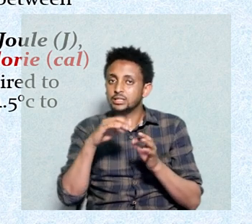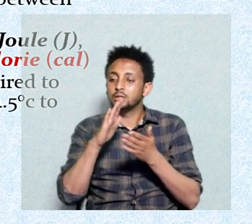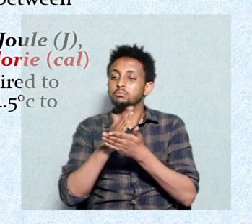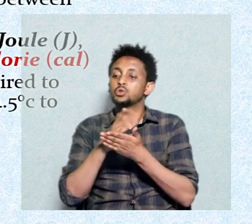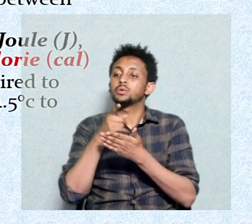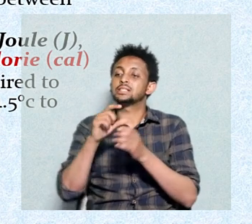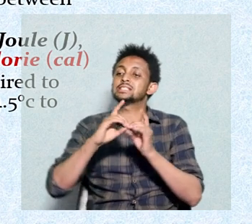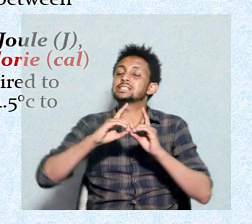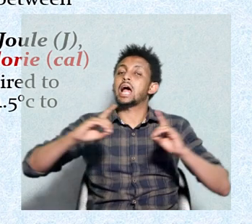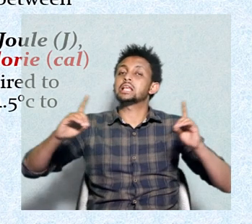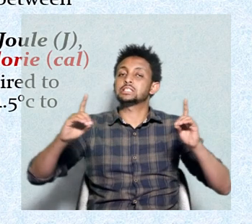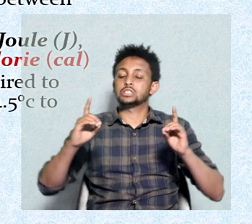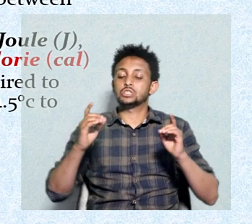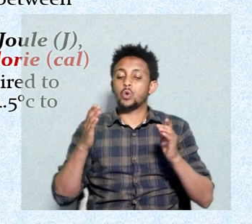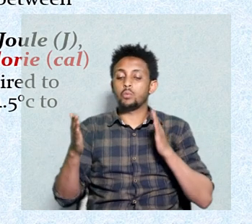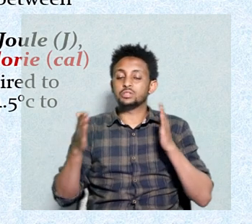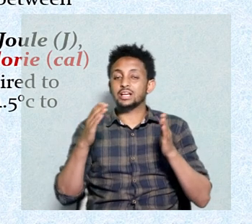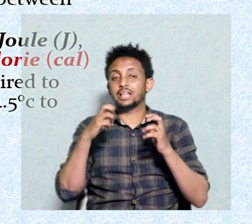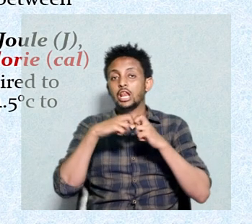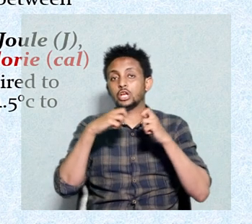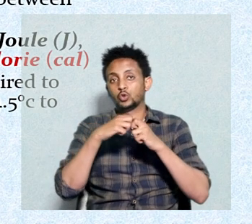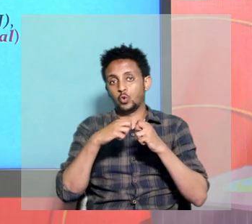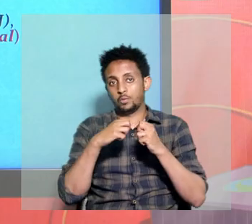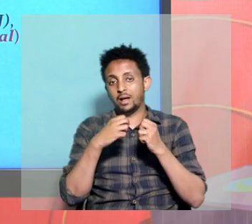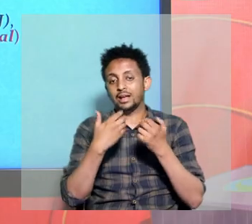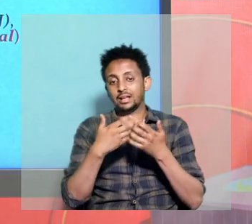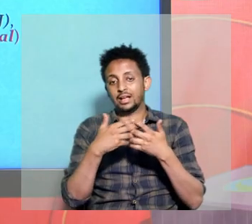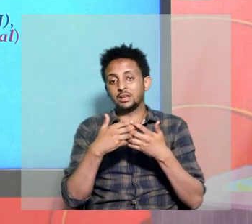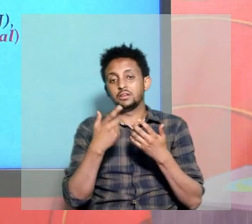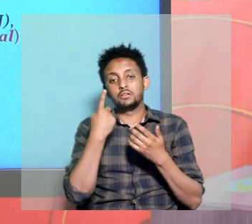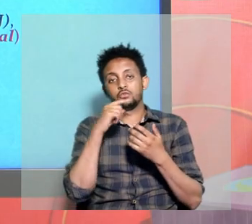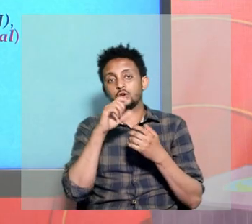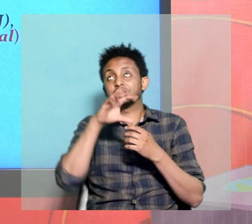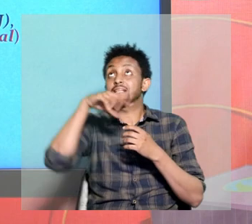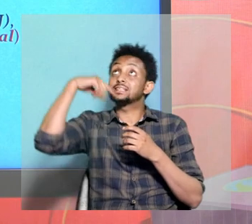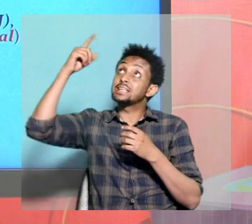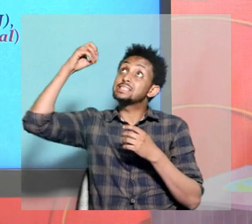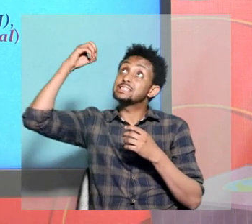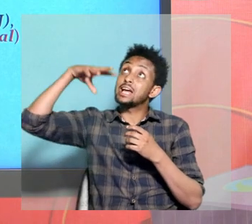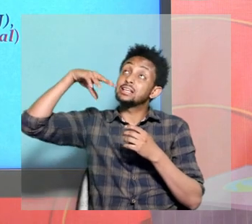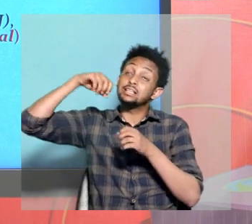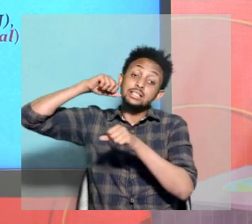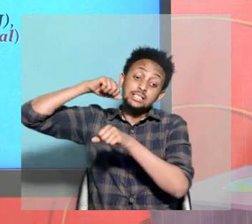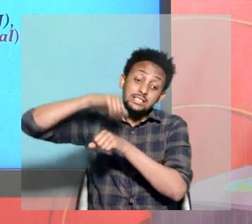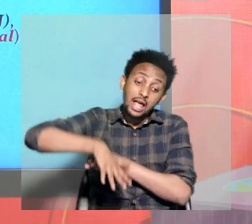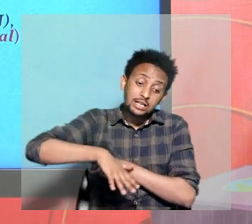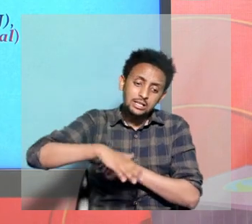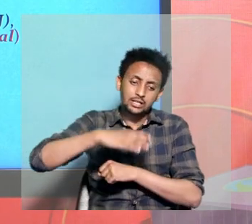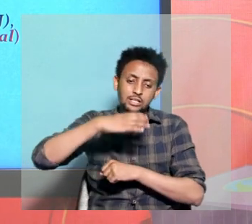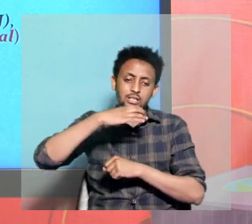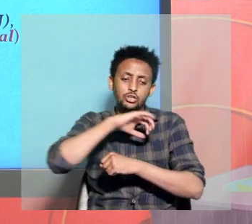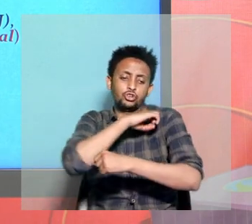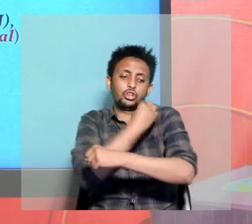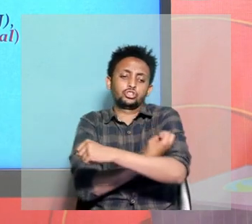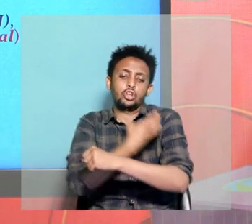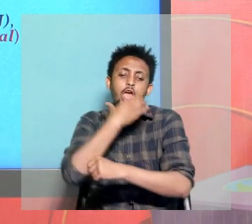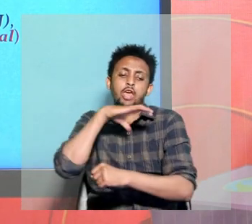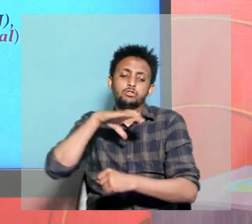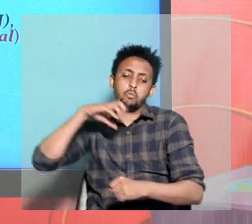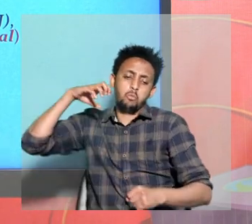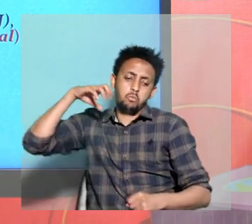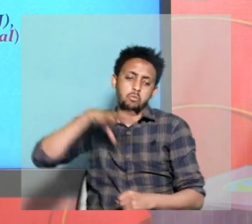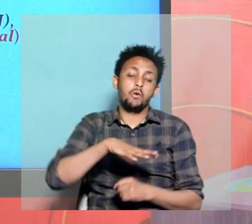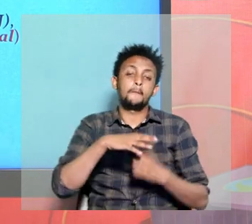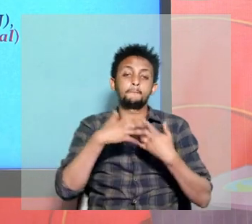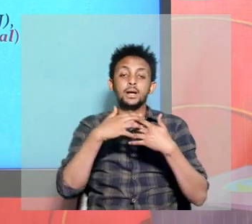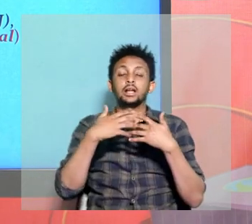between distant objects due to electromagnetic pulse. For example, the sun sends energy in the form of heat due to